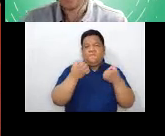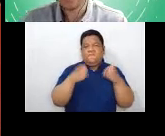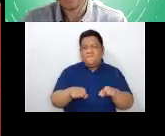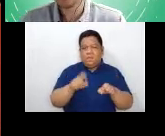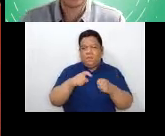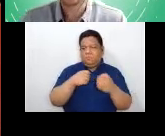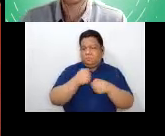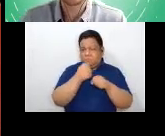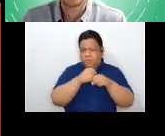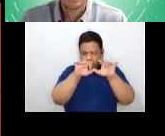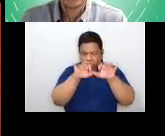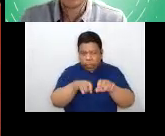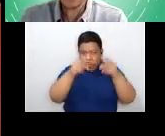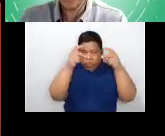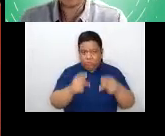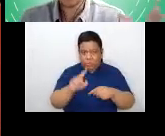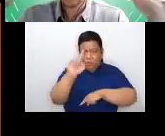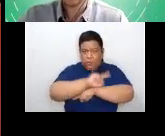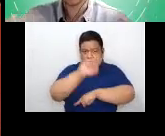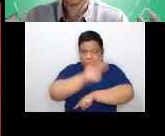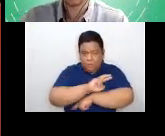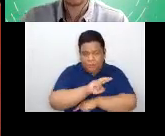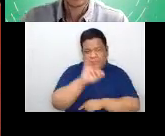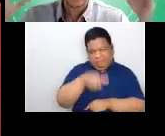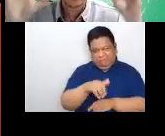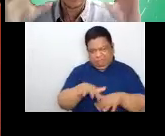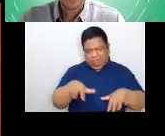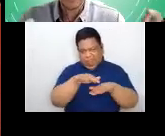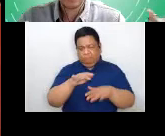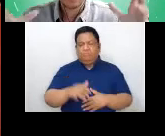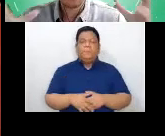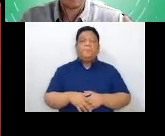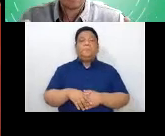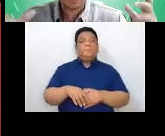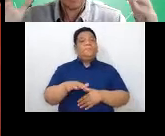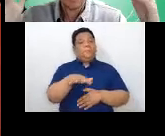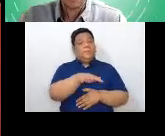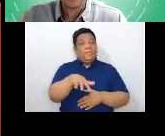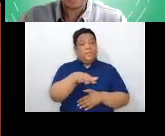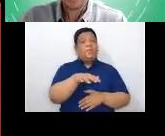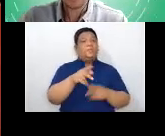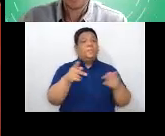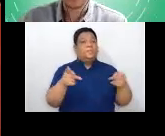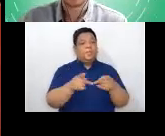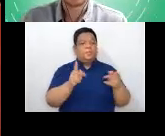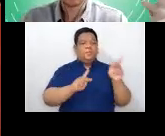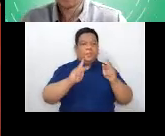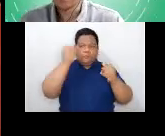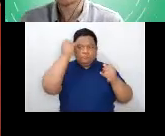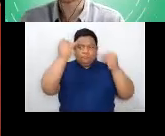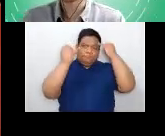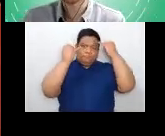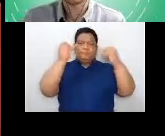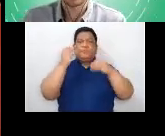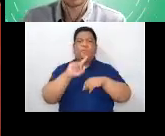things in like 1 day or 2 days, those are kind of like the same idea. They're spaces where people can come up with new ideas, but more